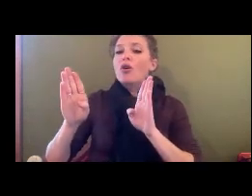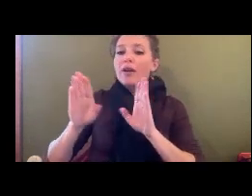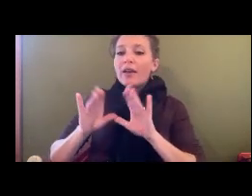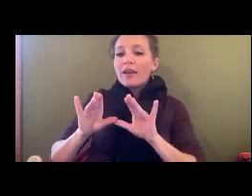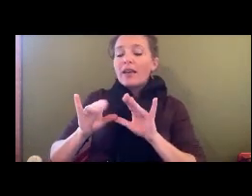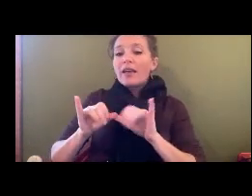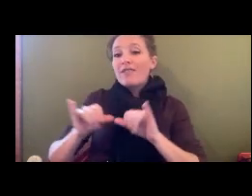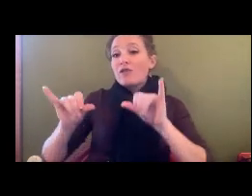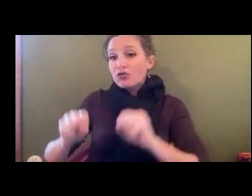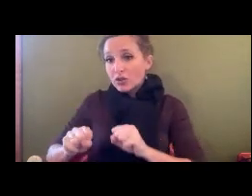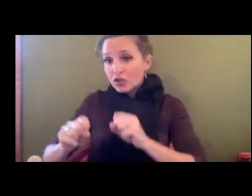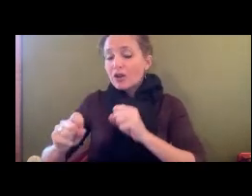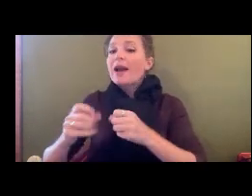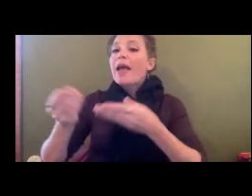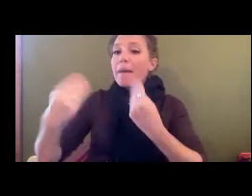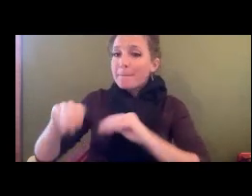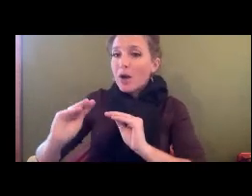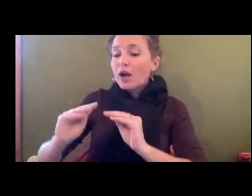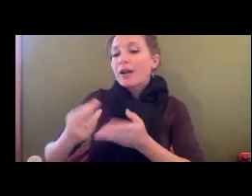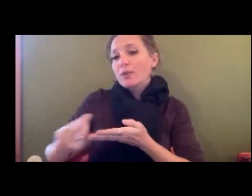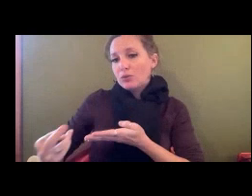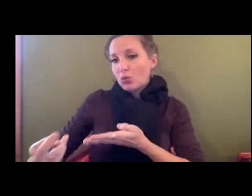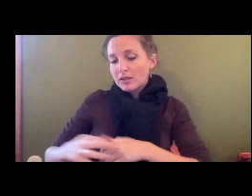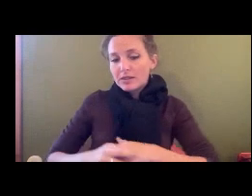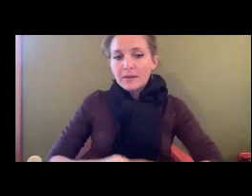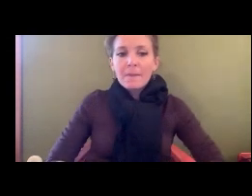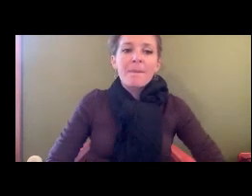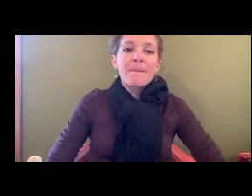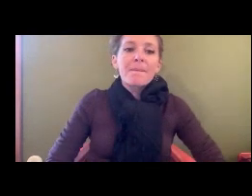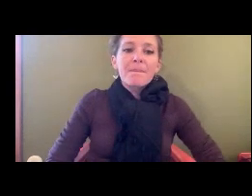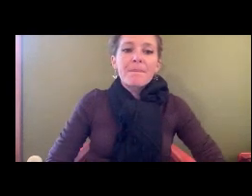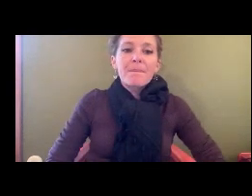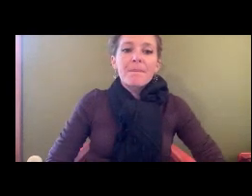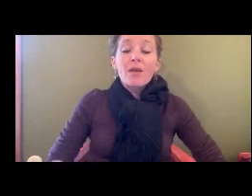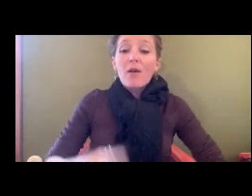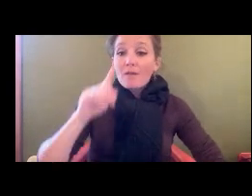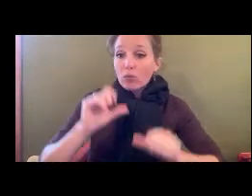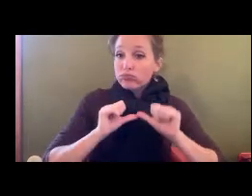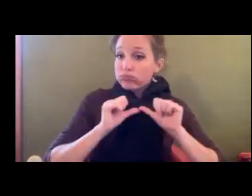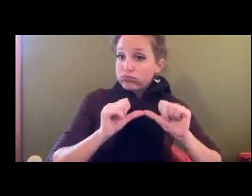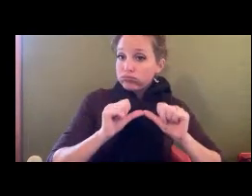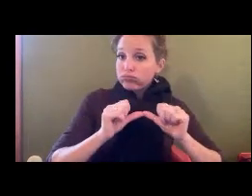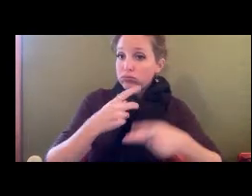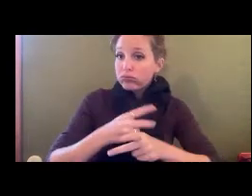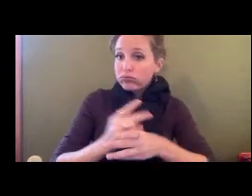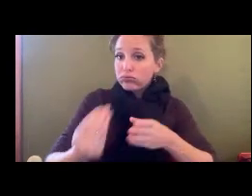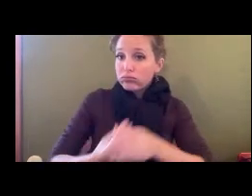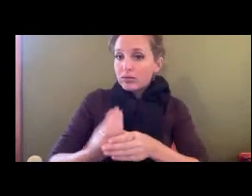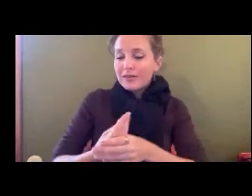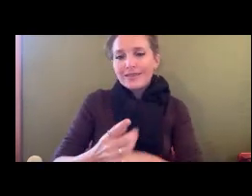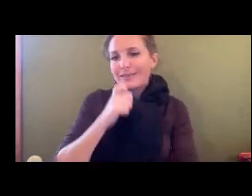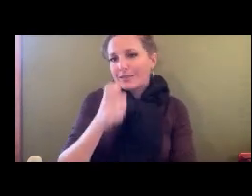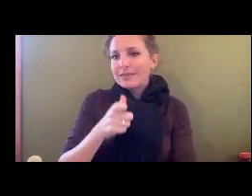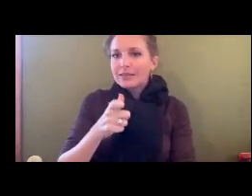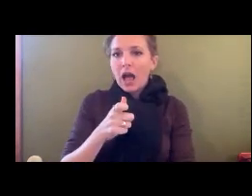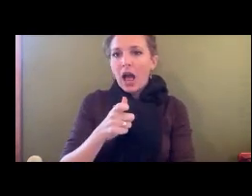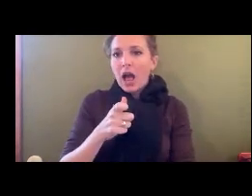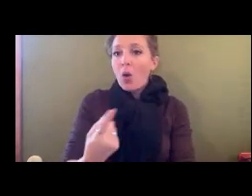services. One thing to note is achieving sustainable productivity growth is not a